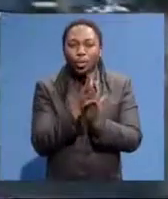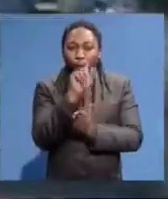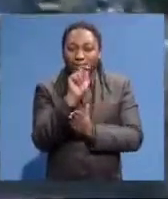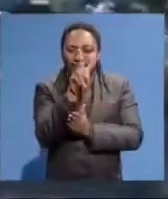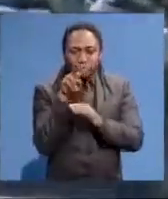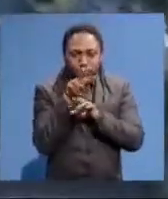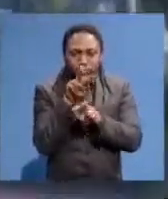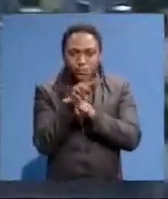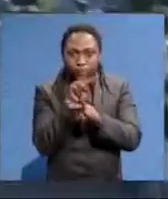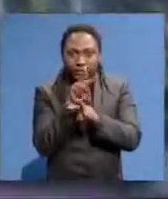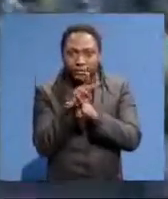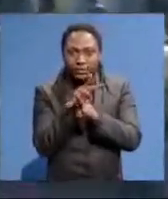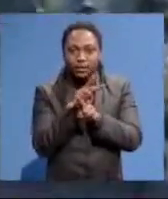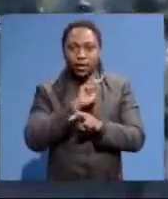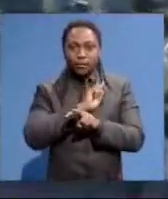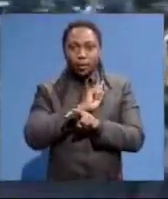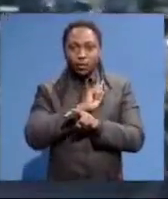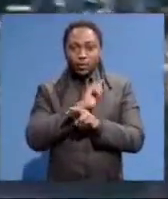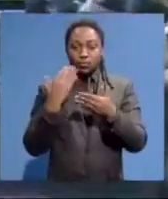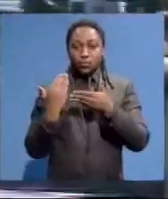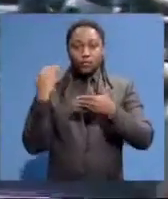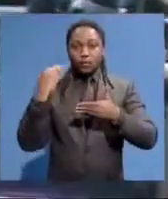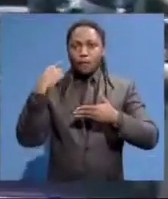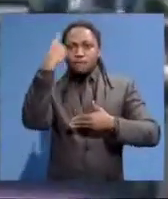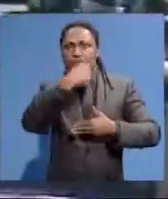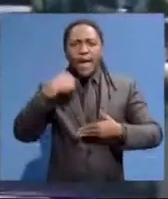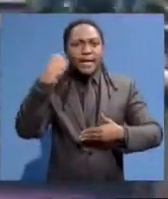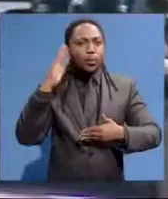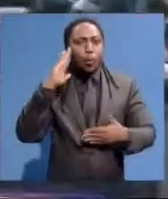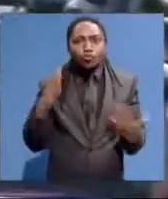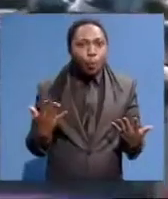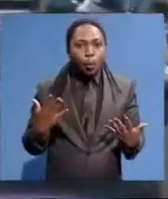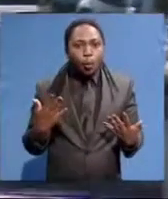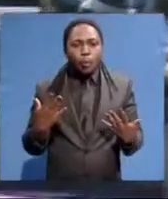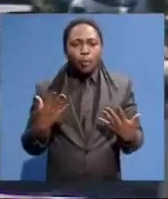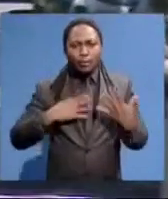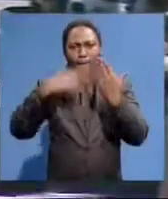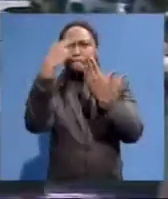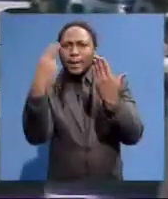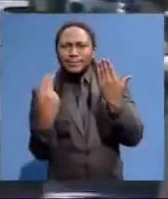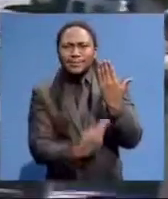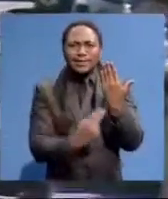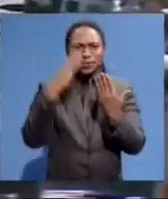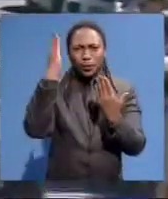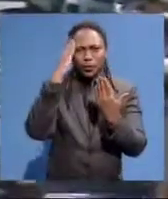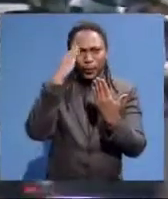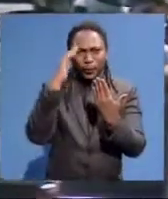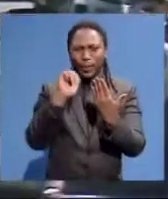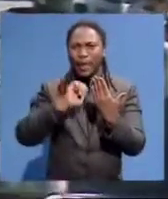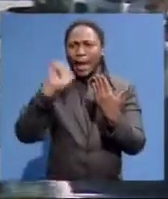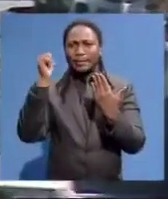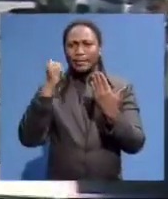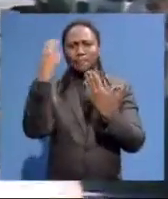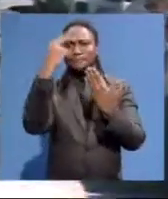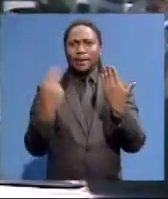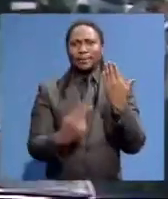set. And because no one had seen Madiba's image or face, and we had seen different paintings and people were getting it right, others were completely off